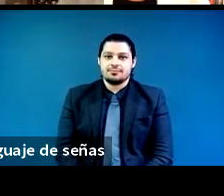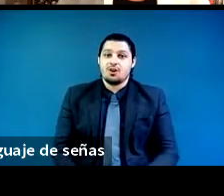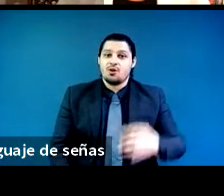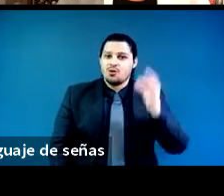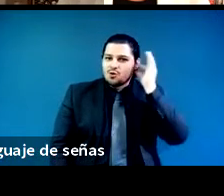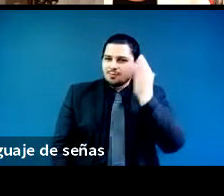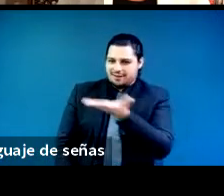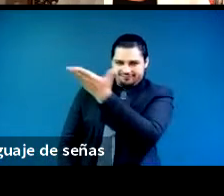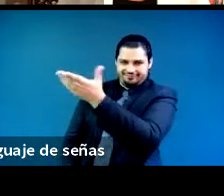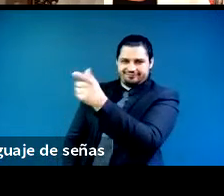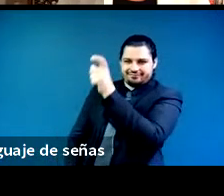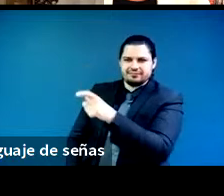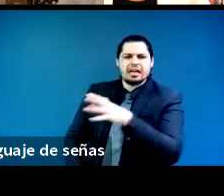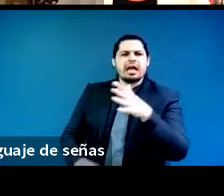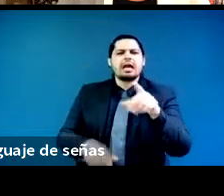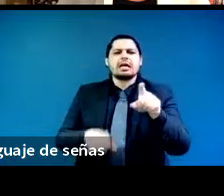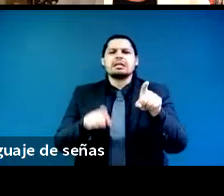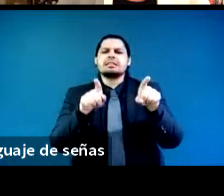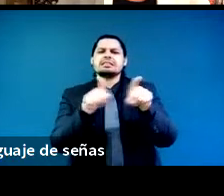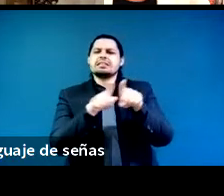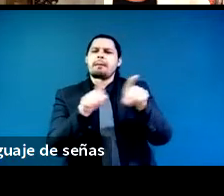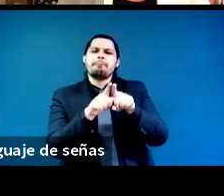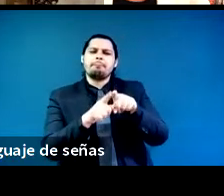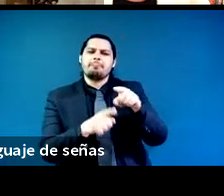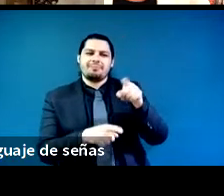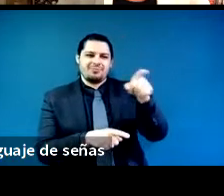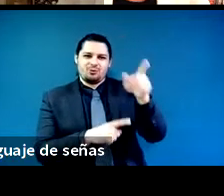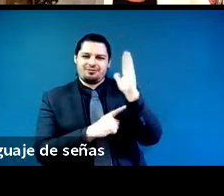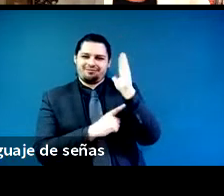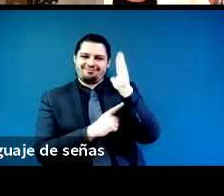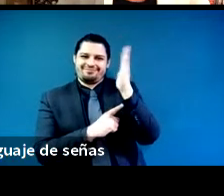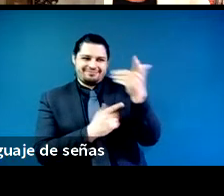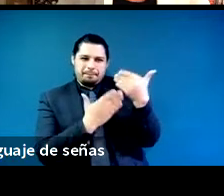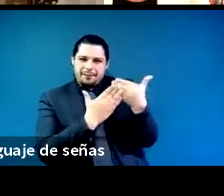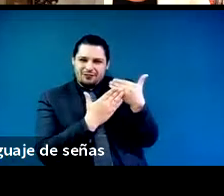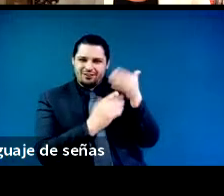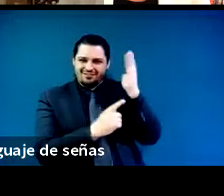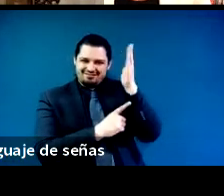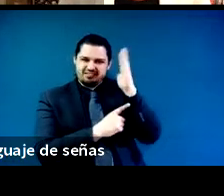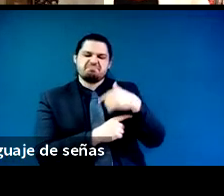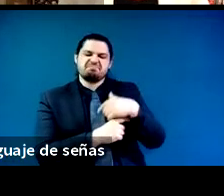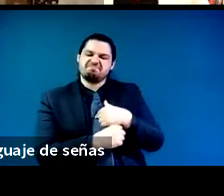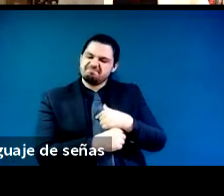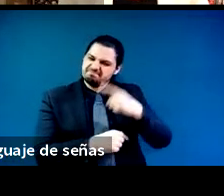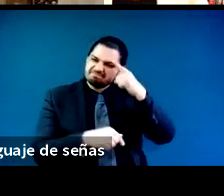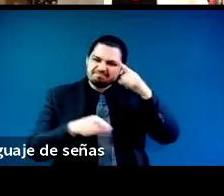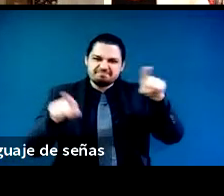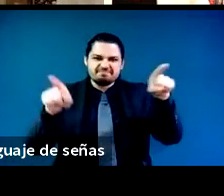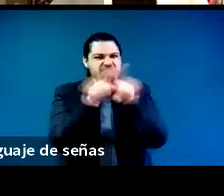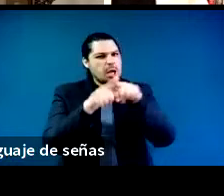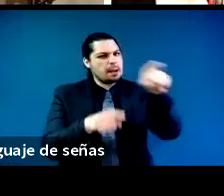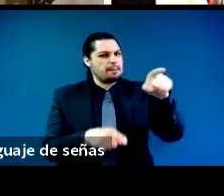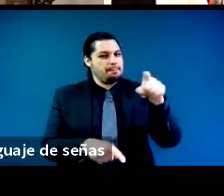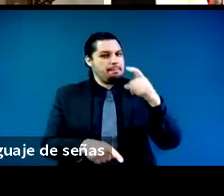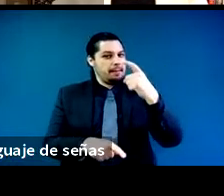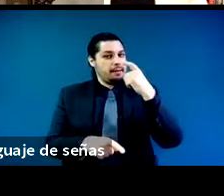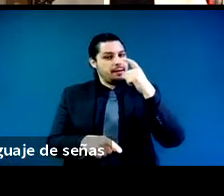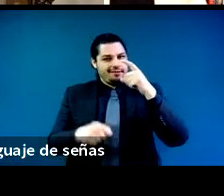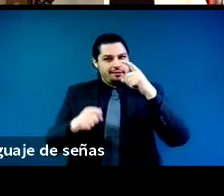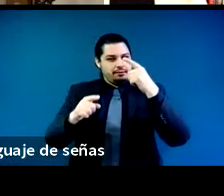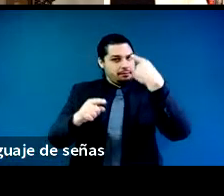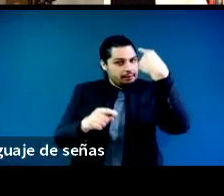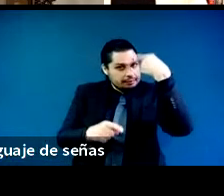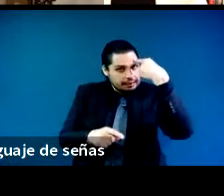we're not talking about just a digital divide. We're talking about a divide in narrative power. So in the post-truth world, so to speak, whose